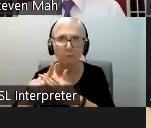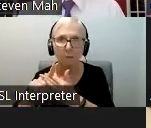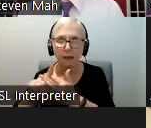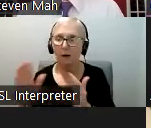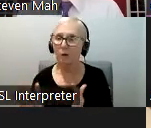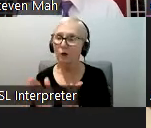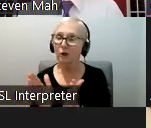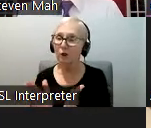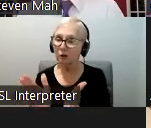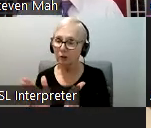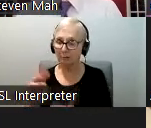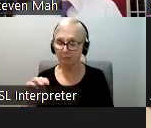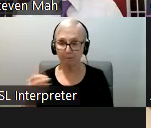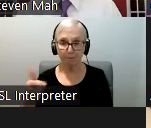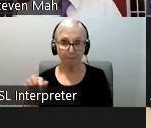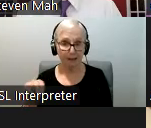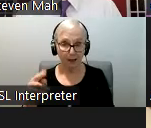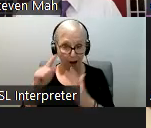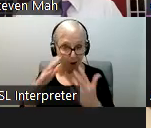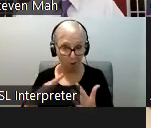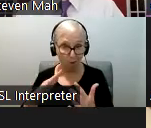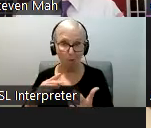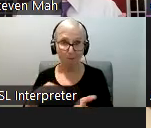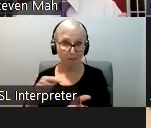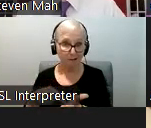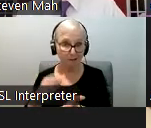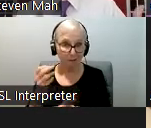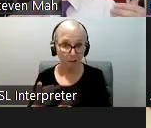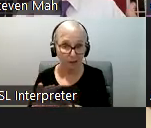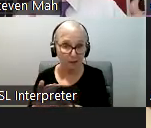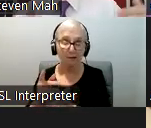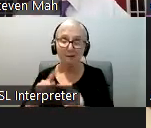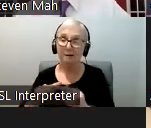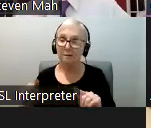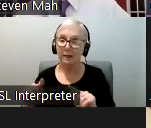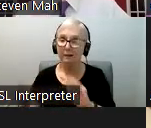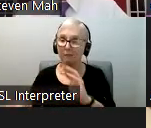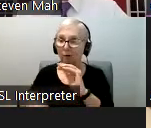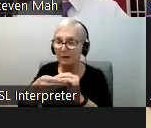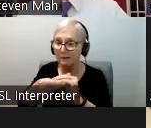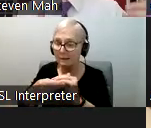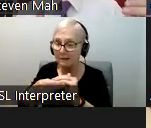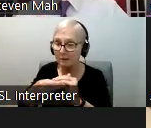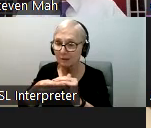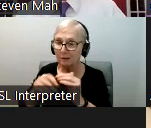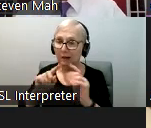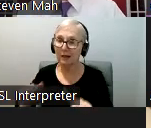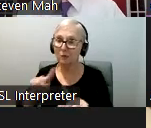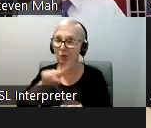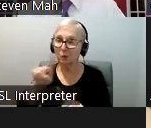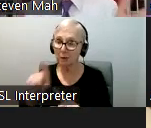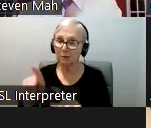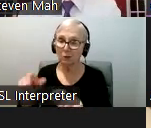and Megan, I hope this is okay. Let me know if there's a different process for this, but I think if there is additional answers to these questions or